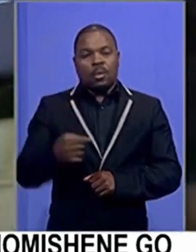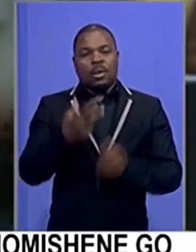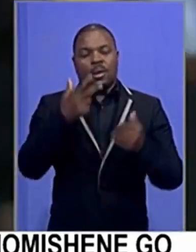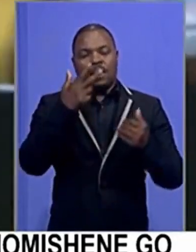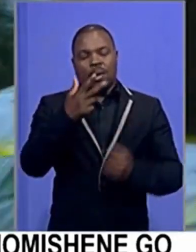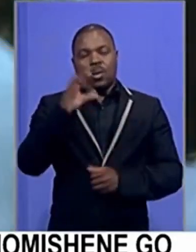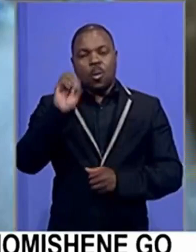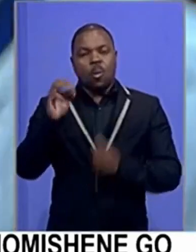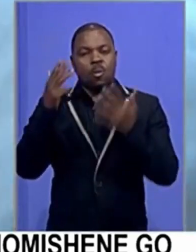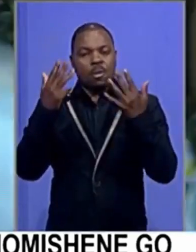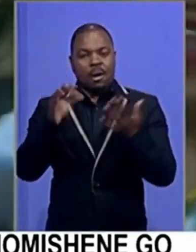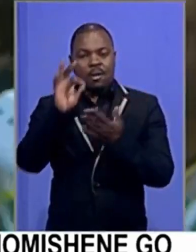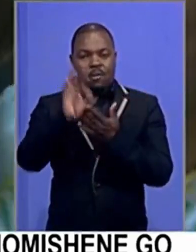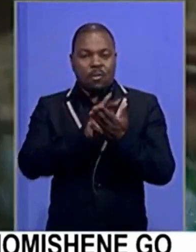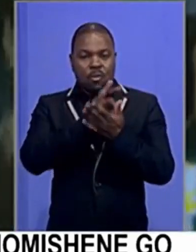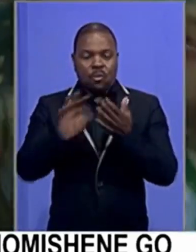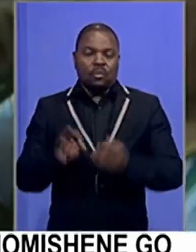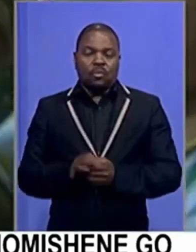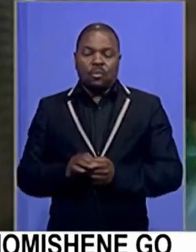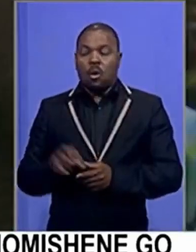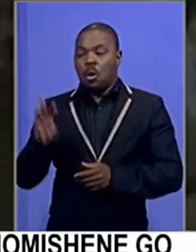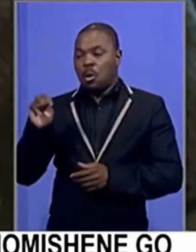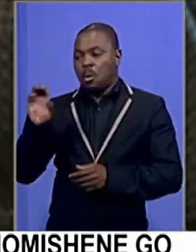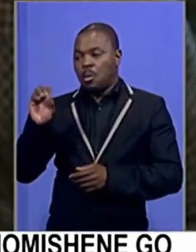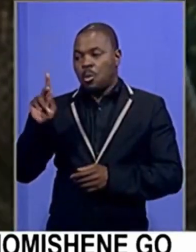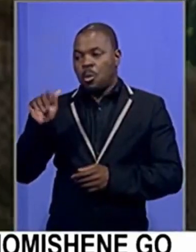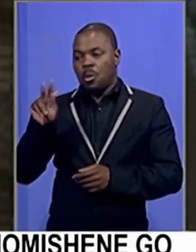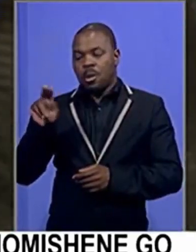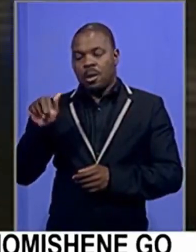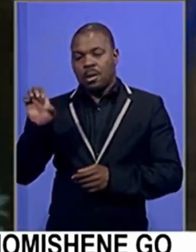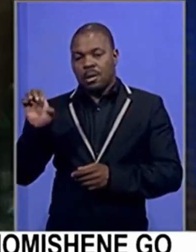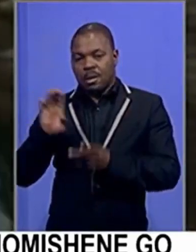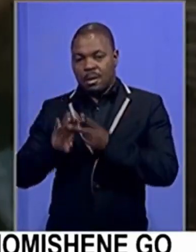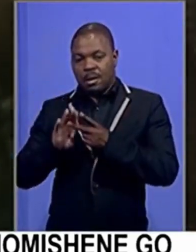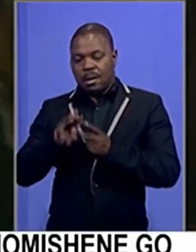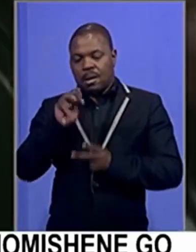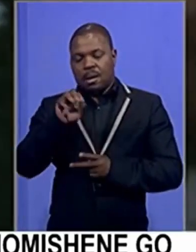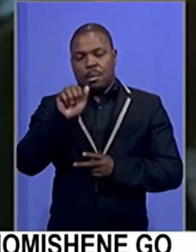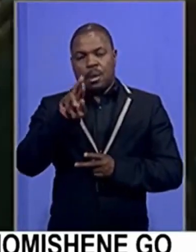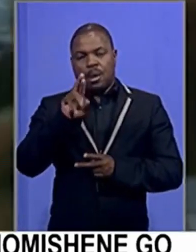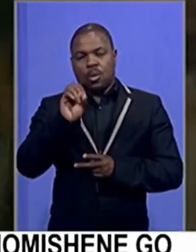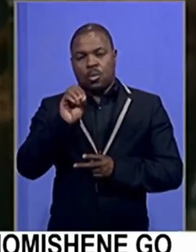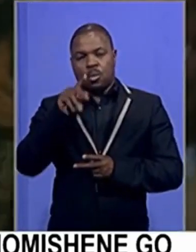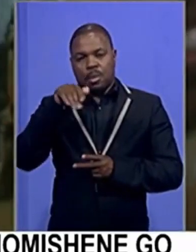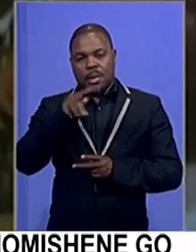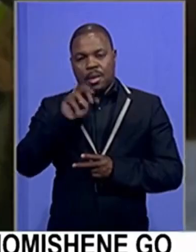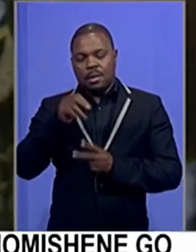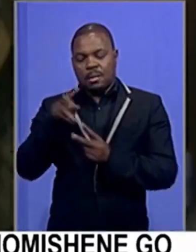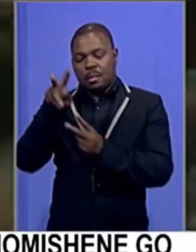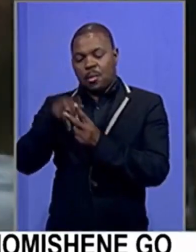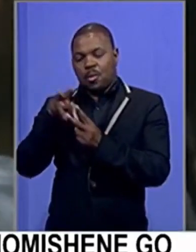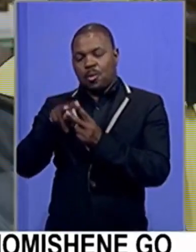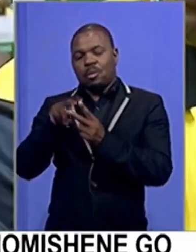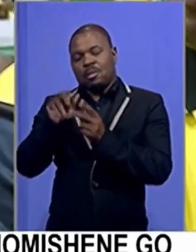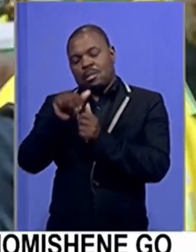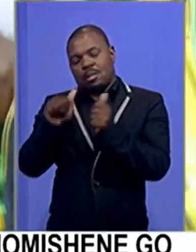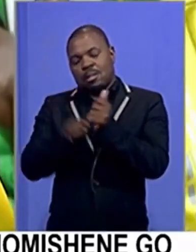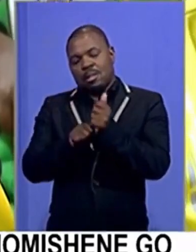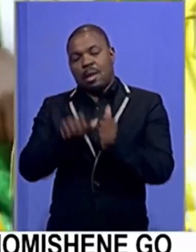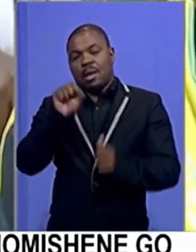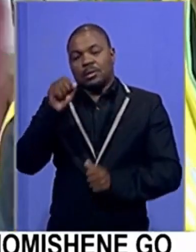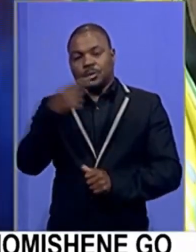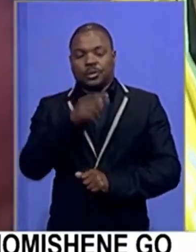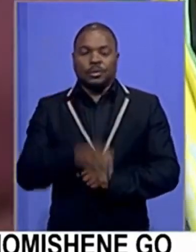1,809. Nomvula Mokonyane le Maropene Ramukhupa ba tlhophile batlatsa bakwaledi kakaretso. Mokonyana